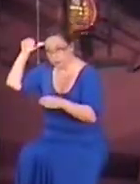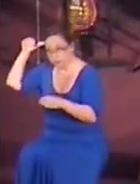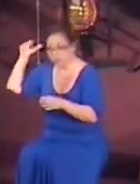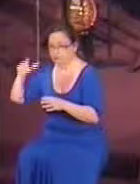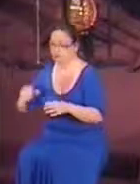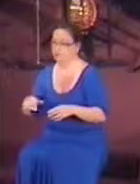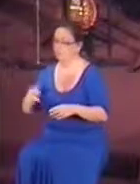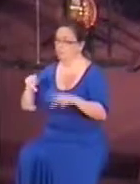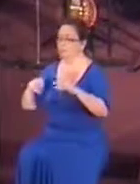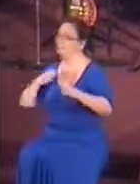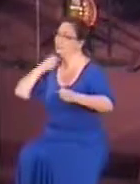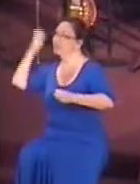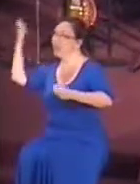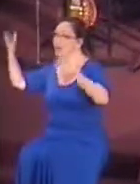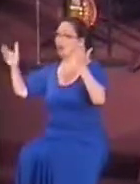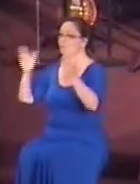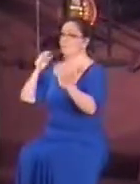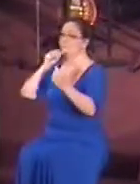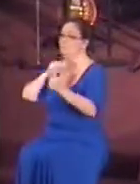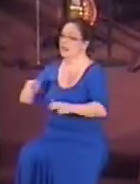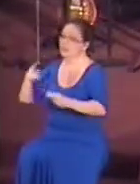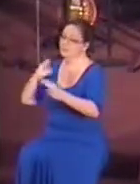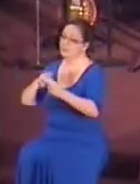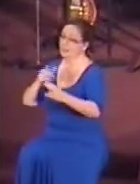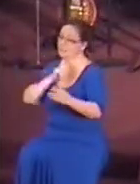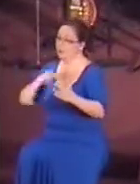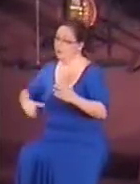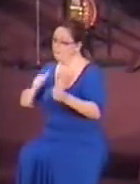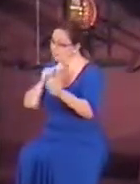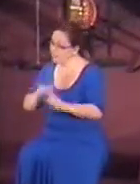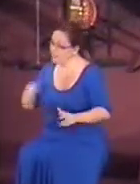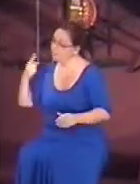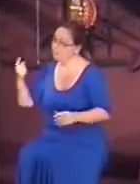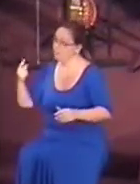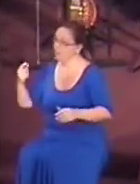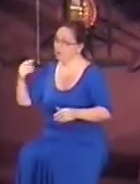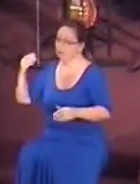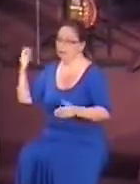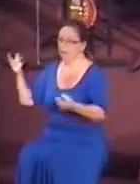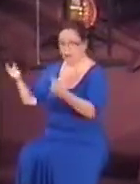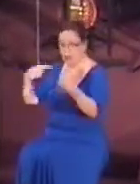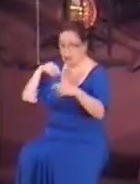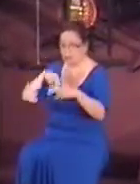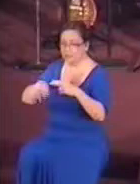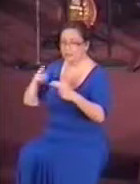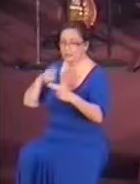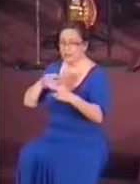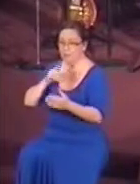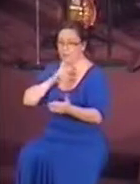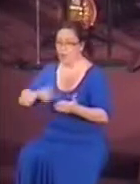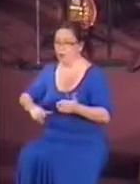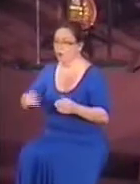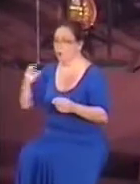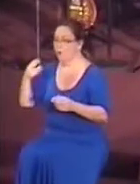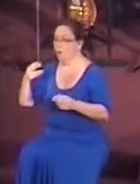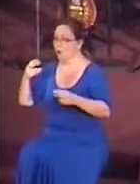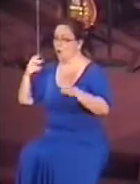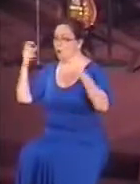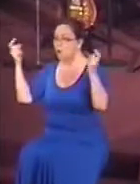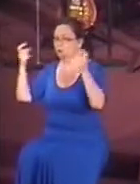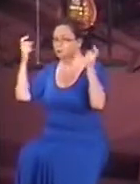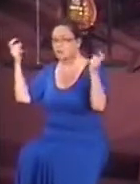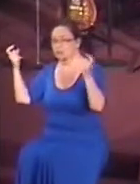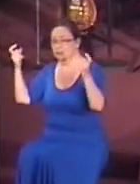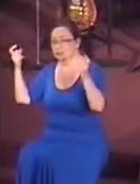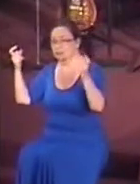and praising, "Blessed is the name of the Lord. Blessed is the one who comes in the name of the Lord. Hosanna in the highest. Glory